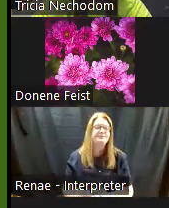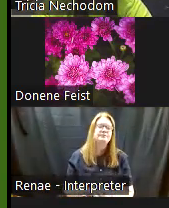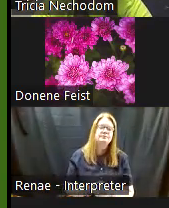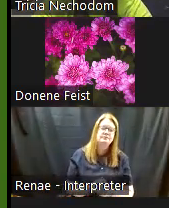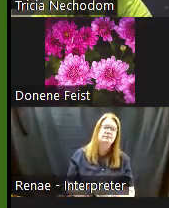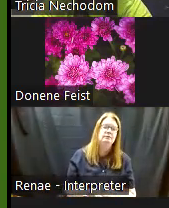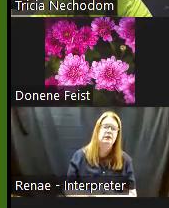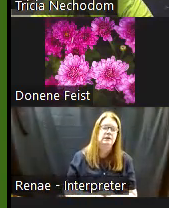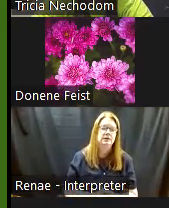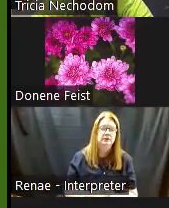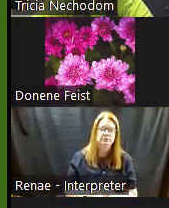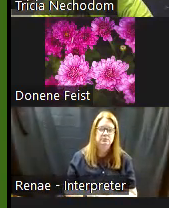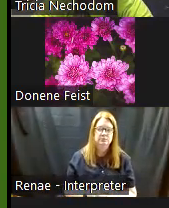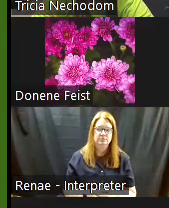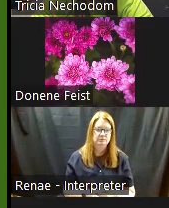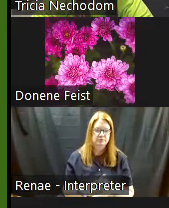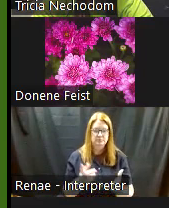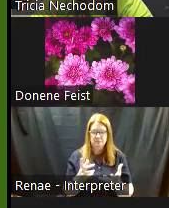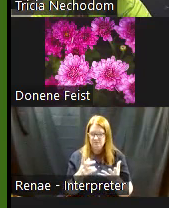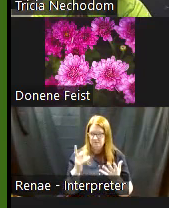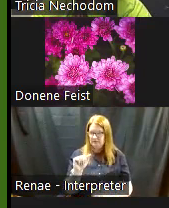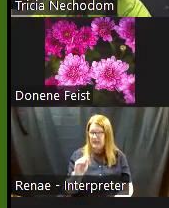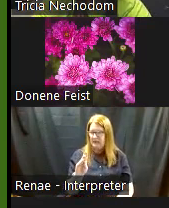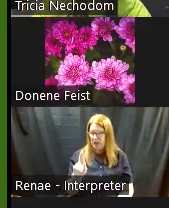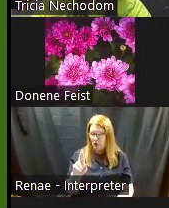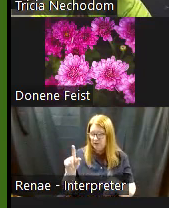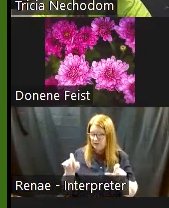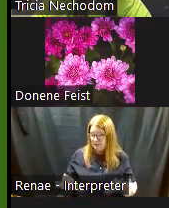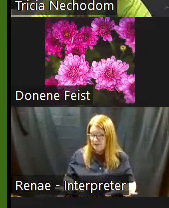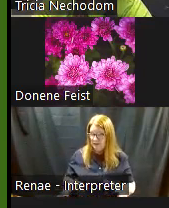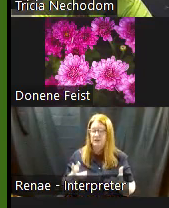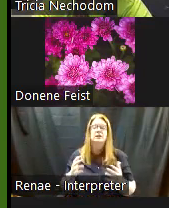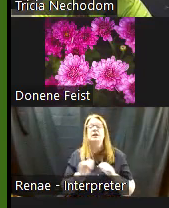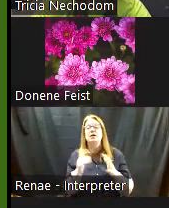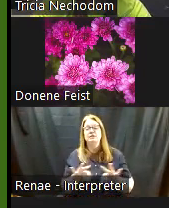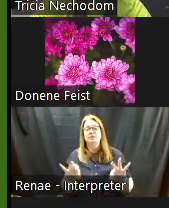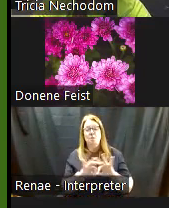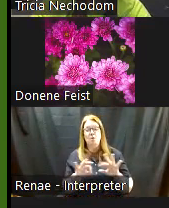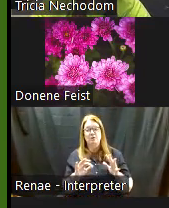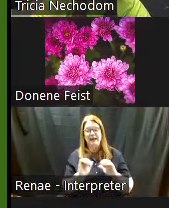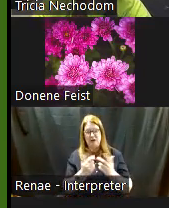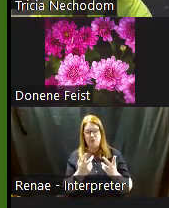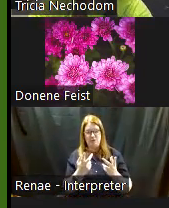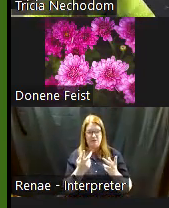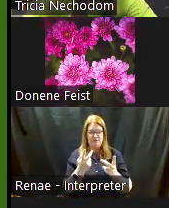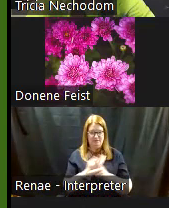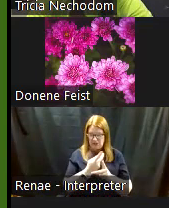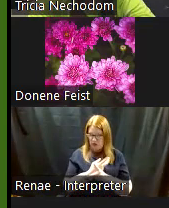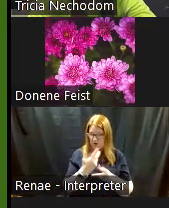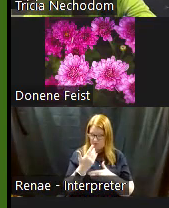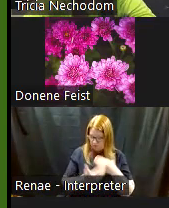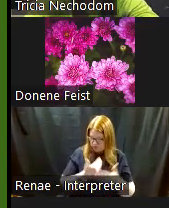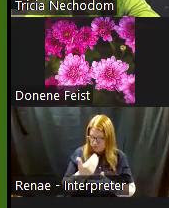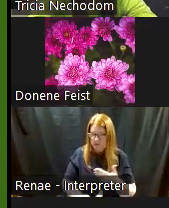I'm going to kind of plan to cover what ABR testing is, why it's important, how we complete our evaluations, and what happens after